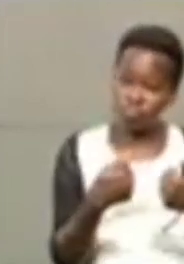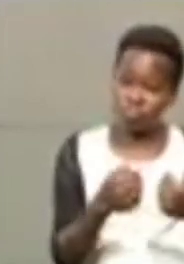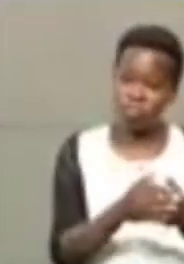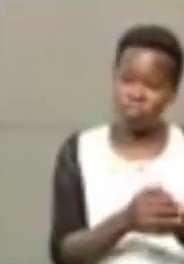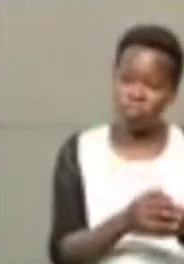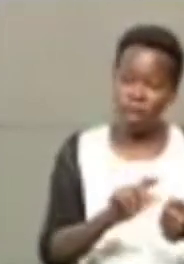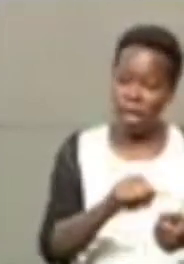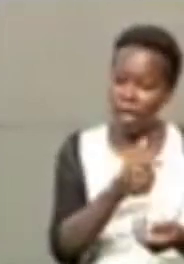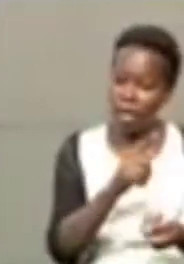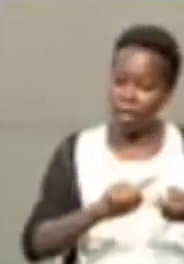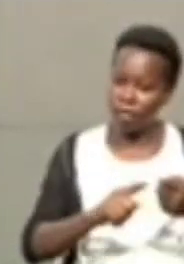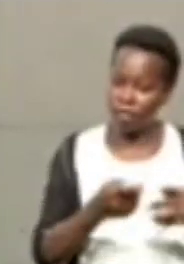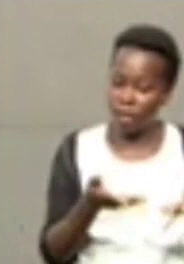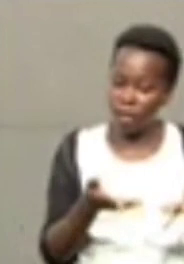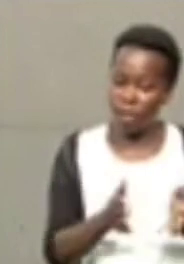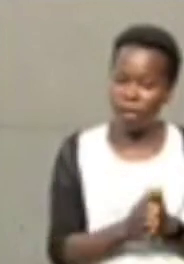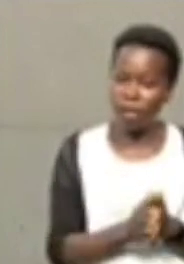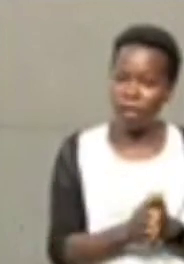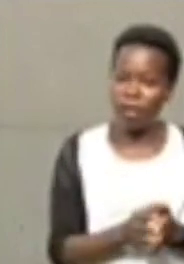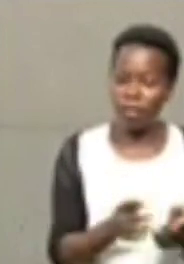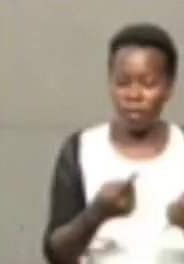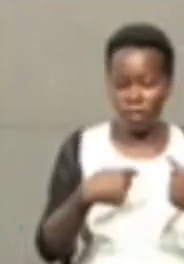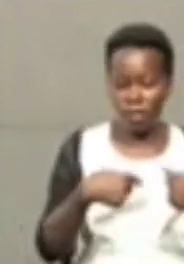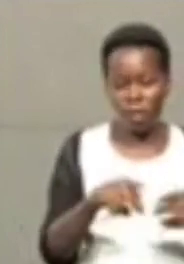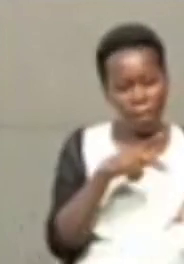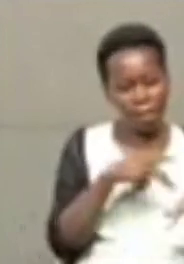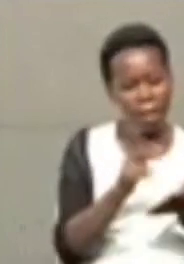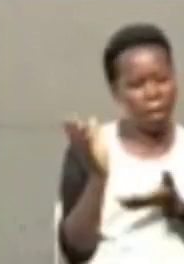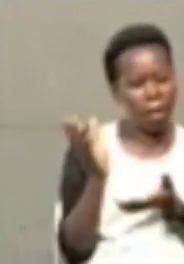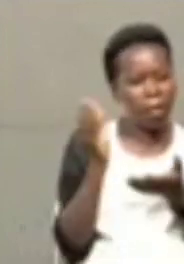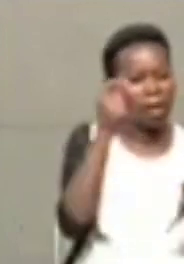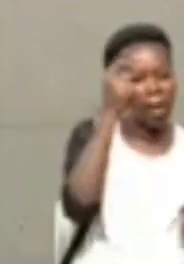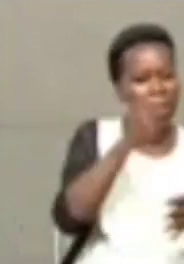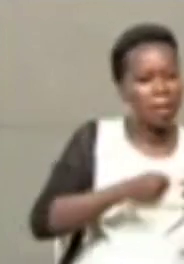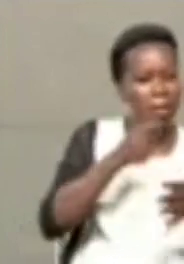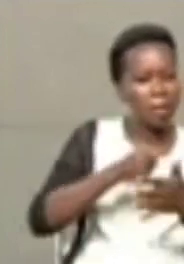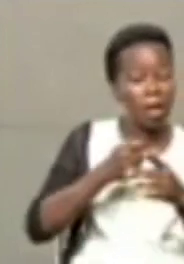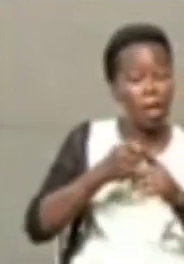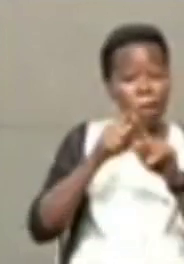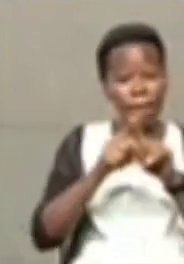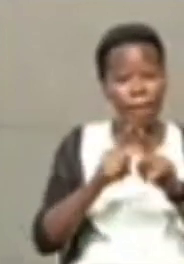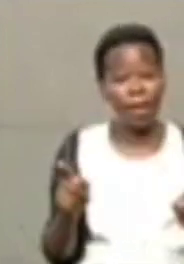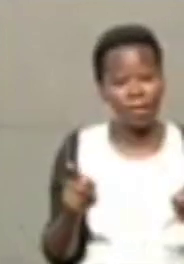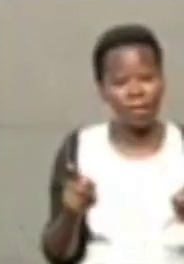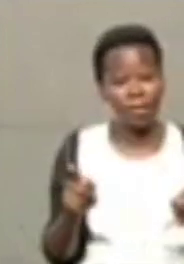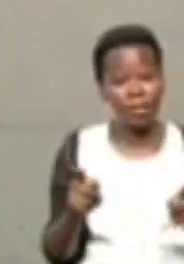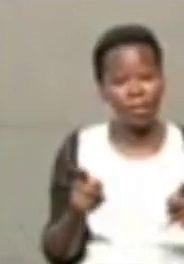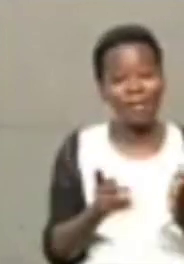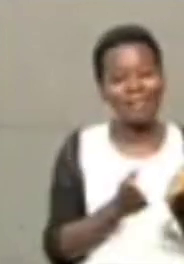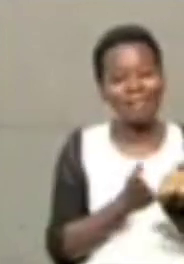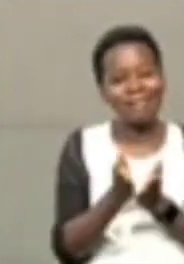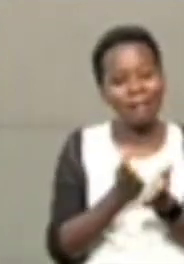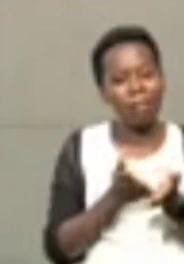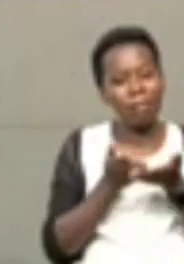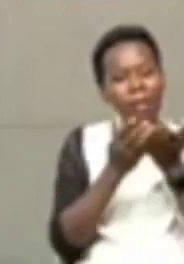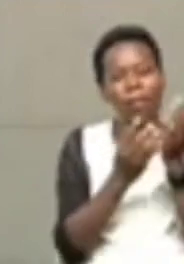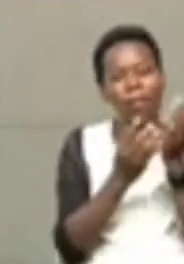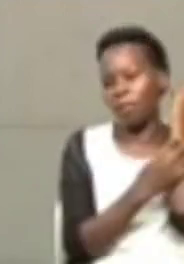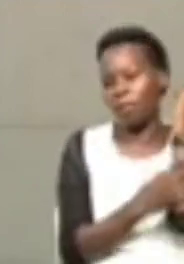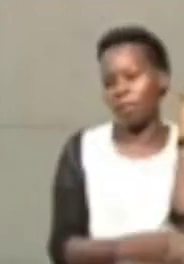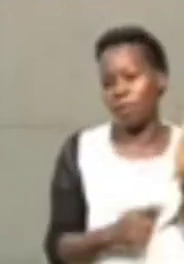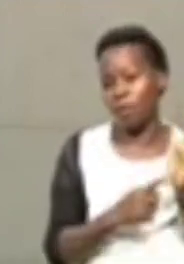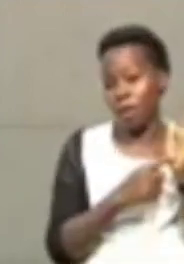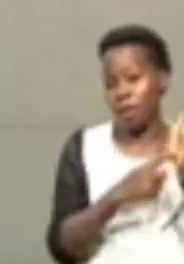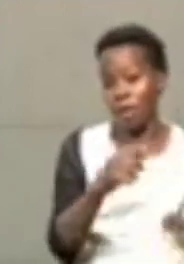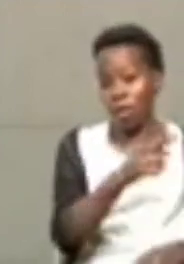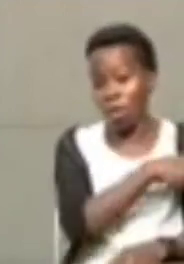was with, and they were saying, for starters, we pay heavy taxes, but there is poor service delivery. They told us when they go